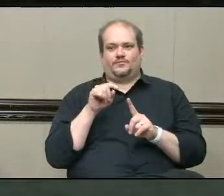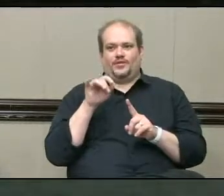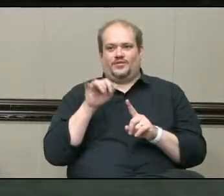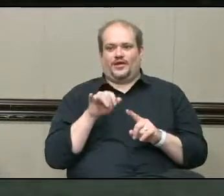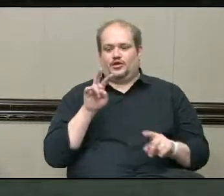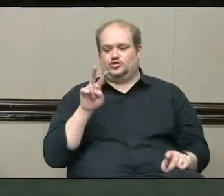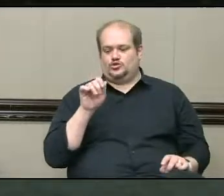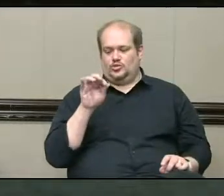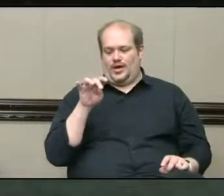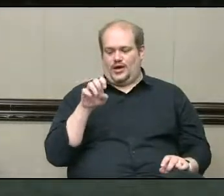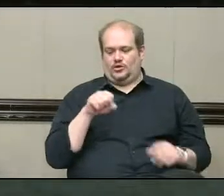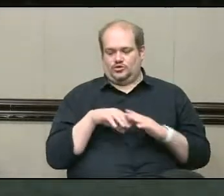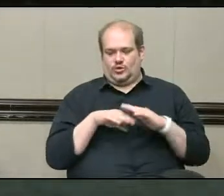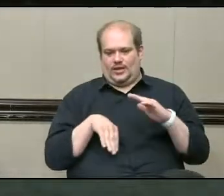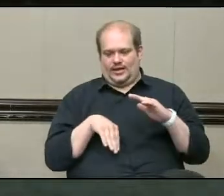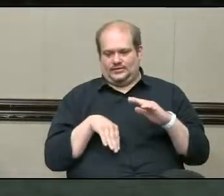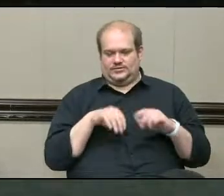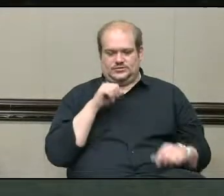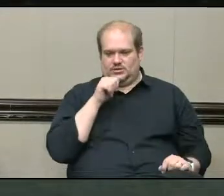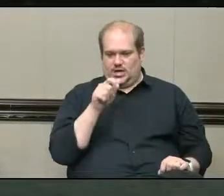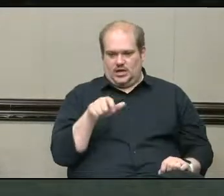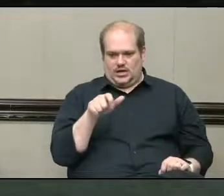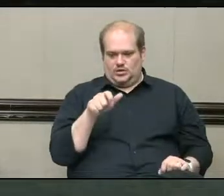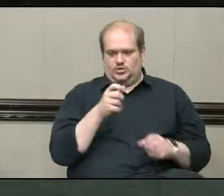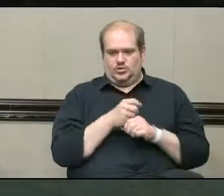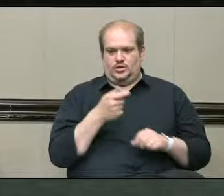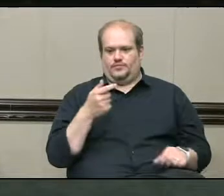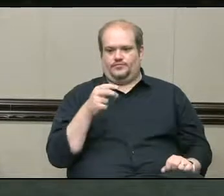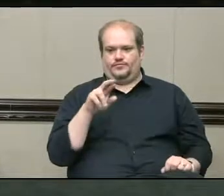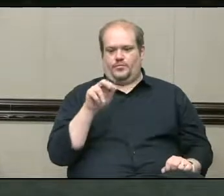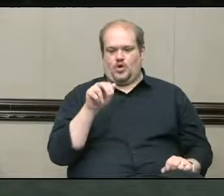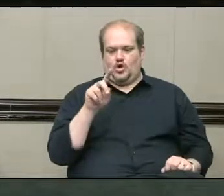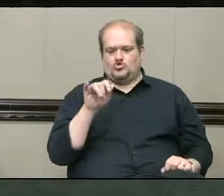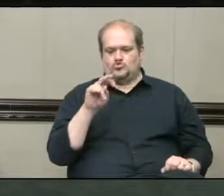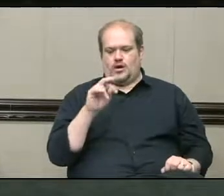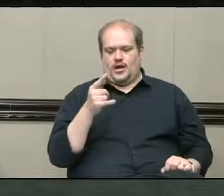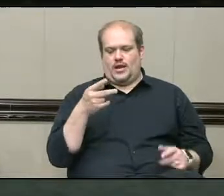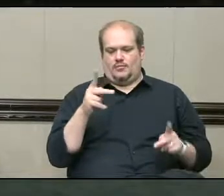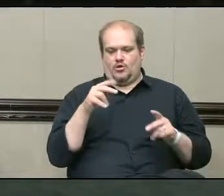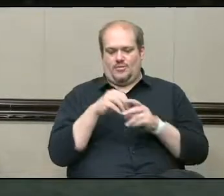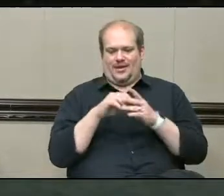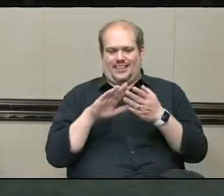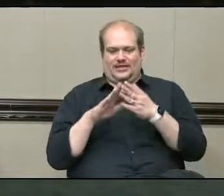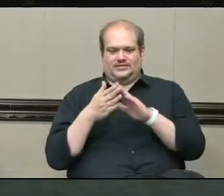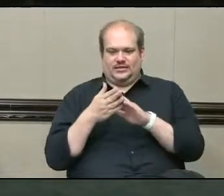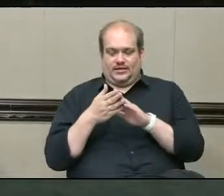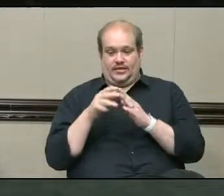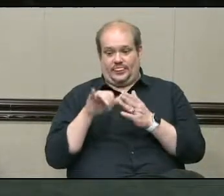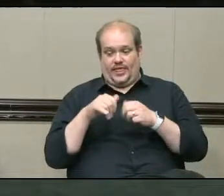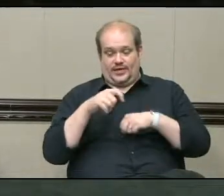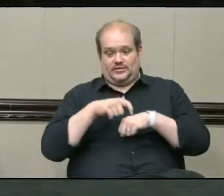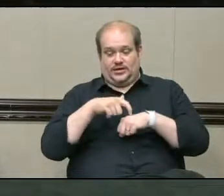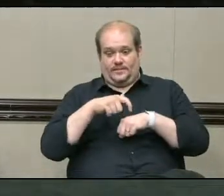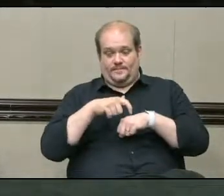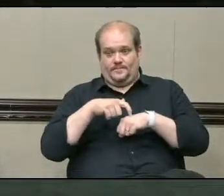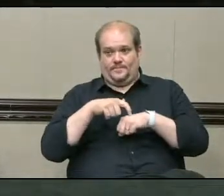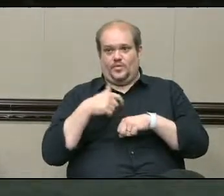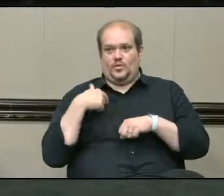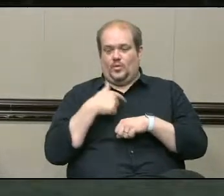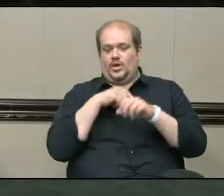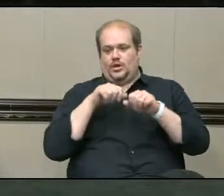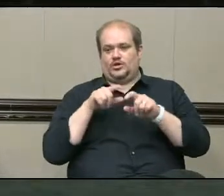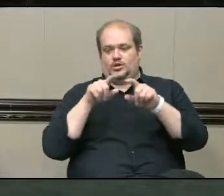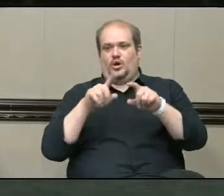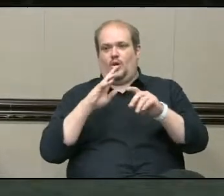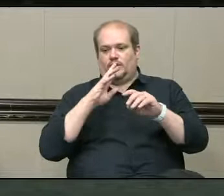was 2 acres or less, did not need to get a grading permit within the city. And so at that point in time, we could go